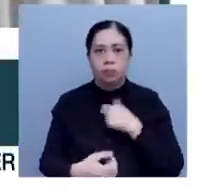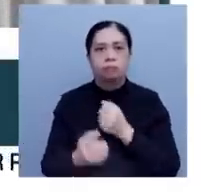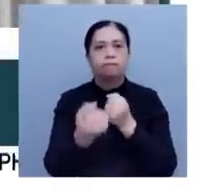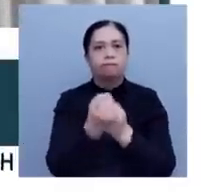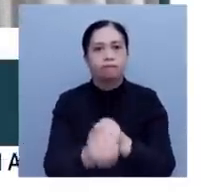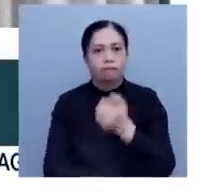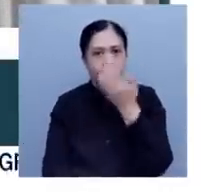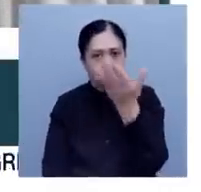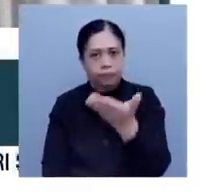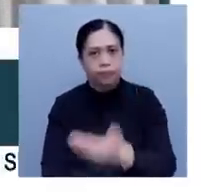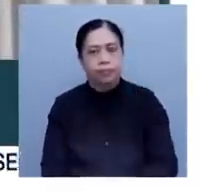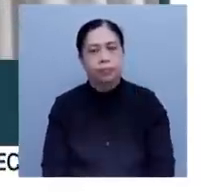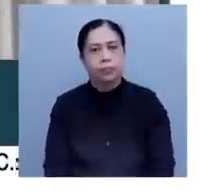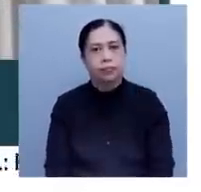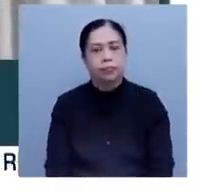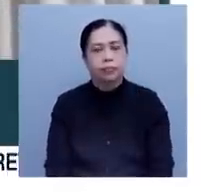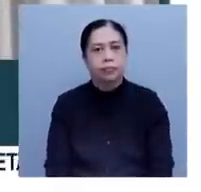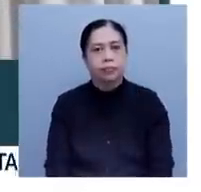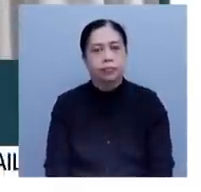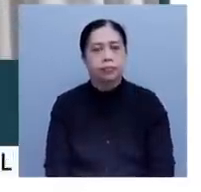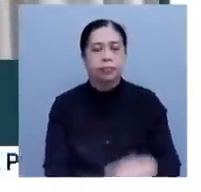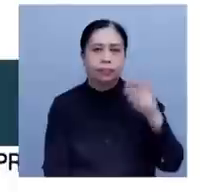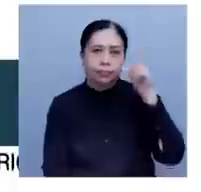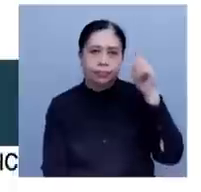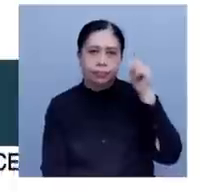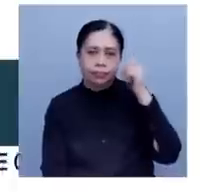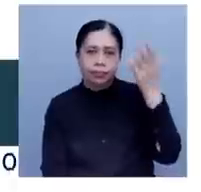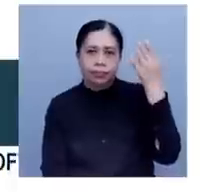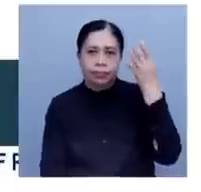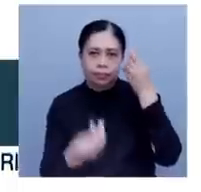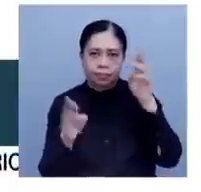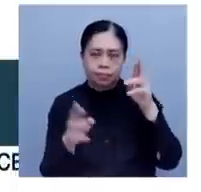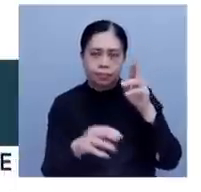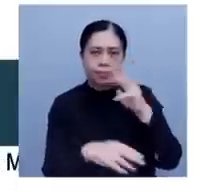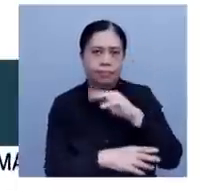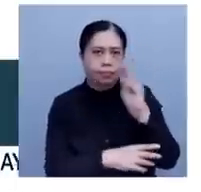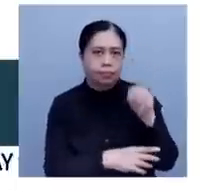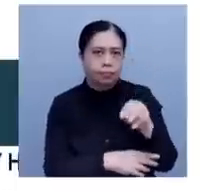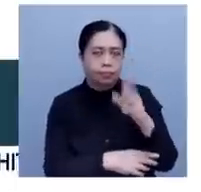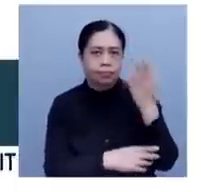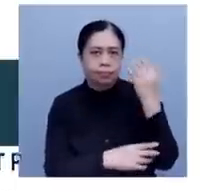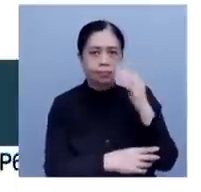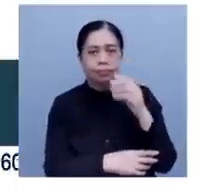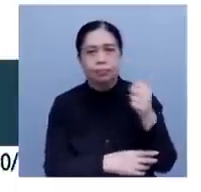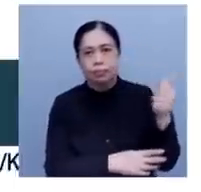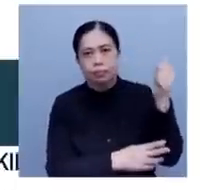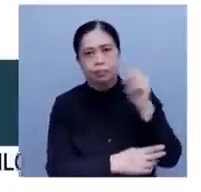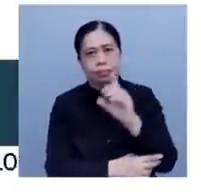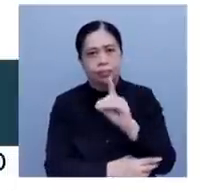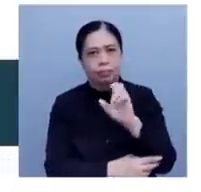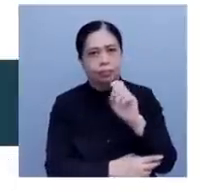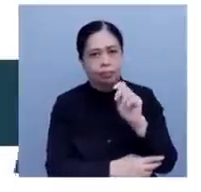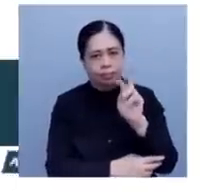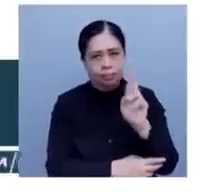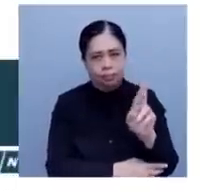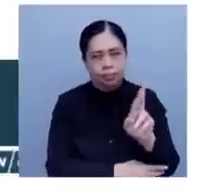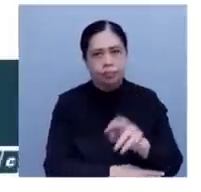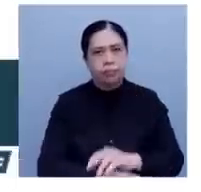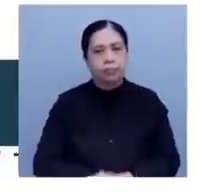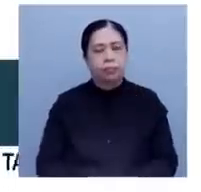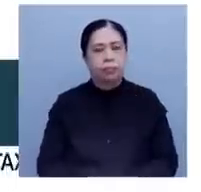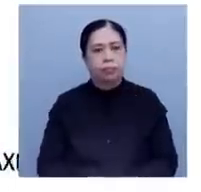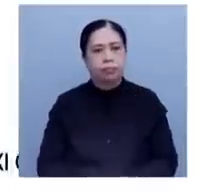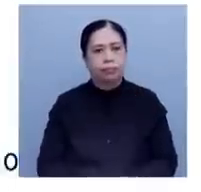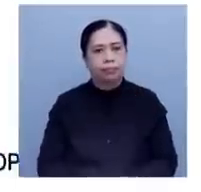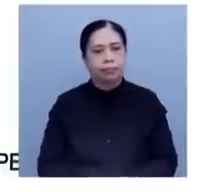you. Lito Atienza there, former mayor of the city of Manila, former secretary as well of the Department of Environment and Natural